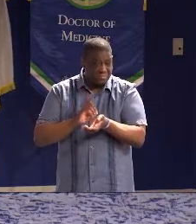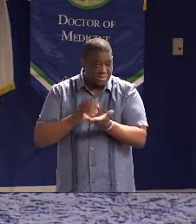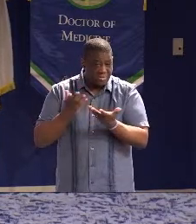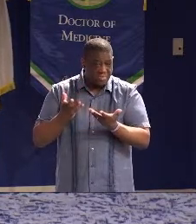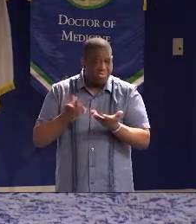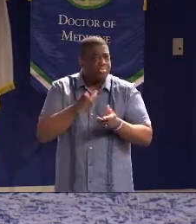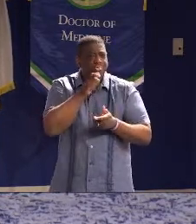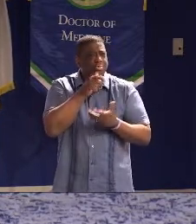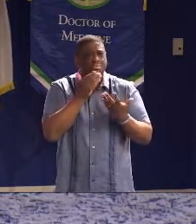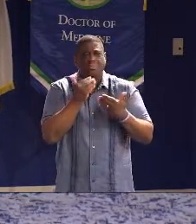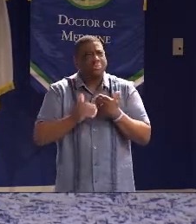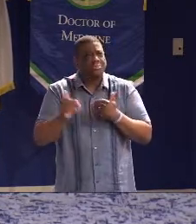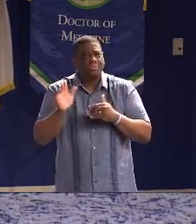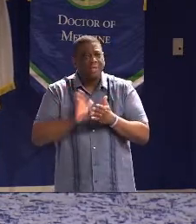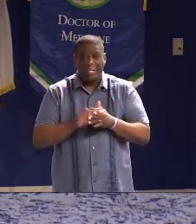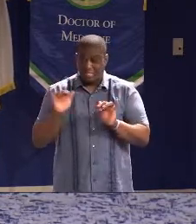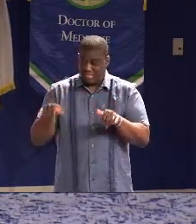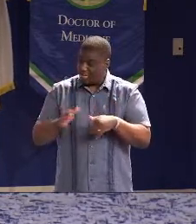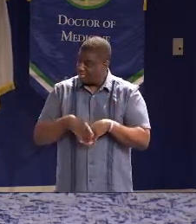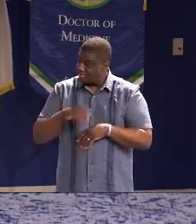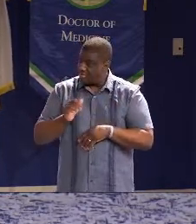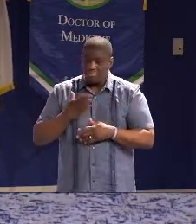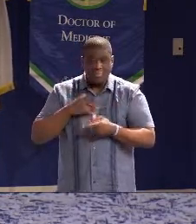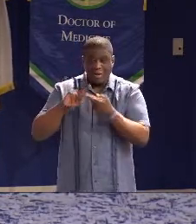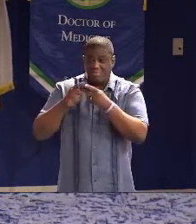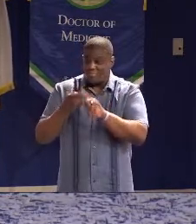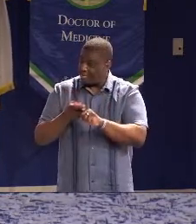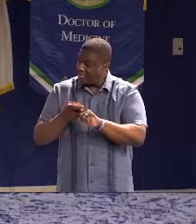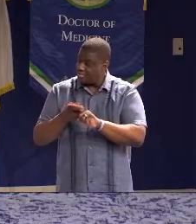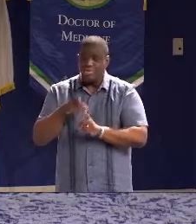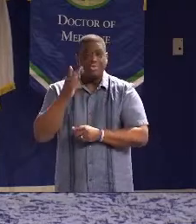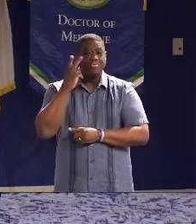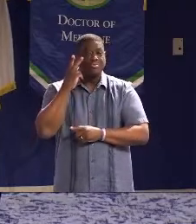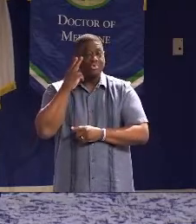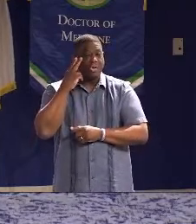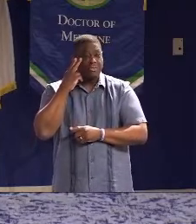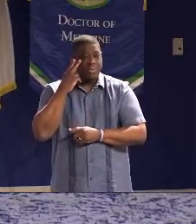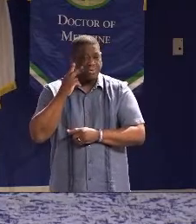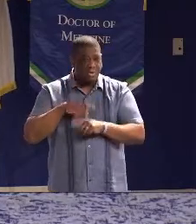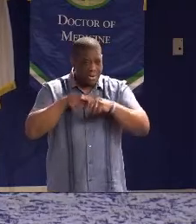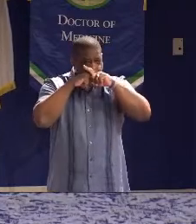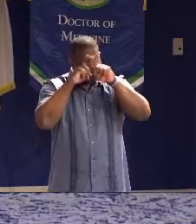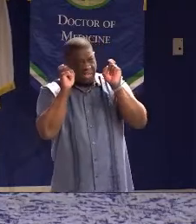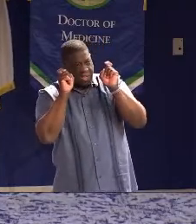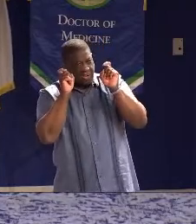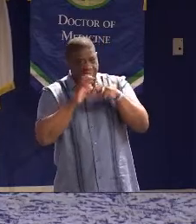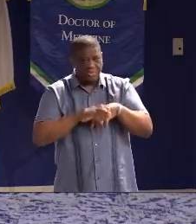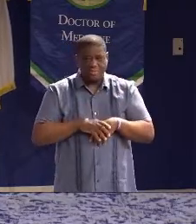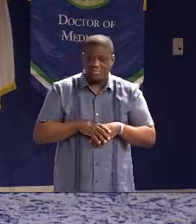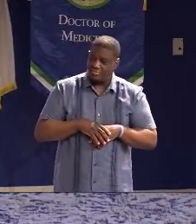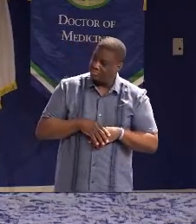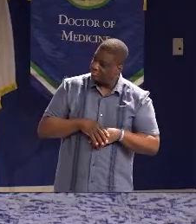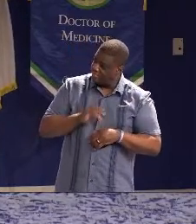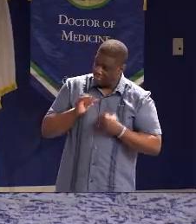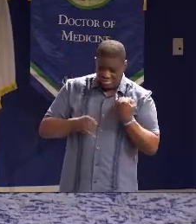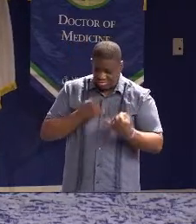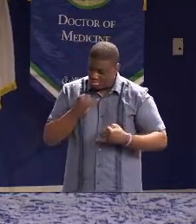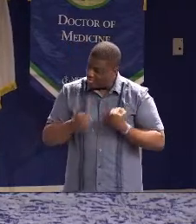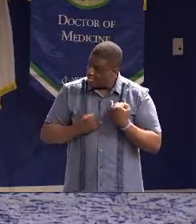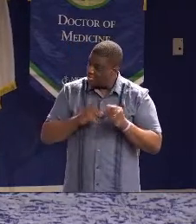Who else? I think that's about it. My friends in medical school who saw me through the good, the bad, the ugly. Overjoyed to announce that I'll be